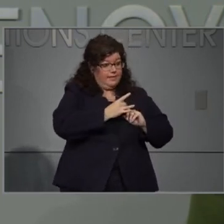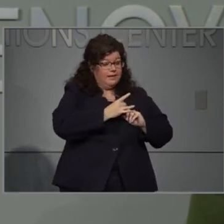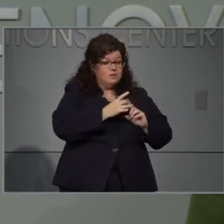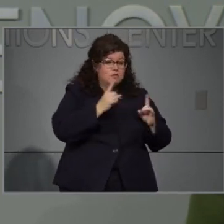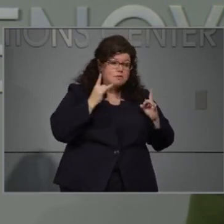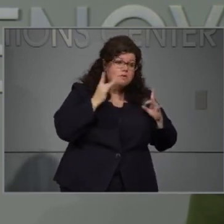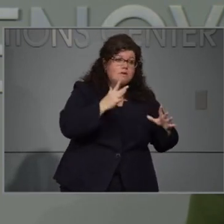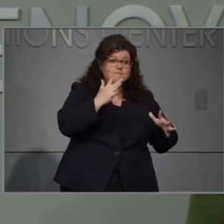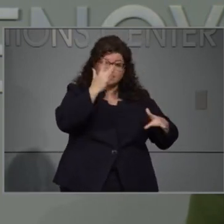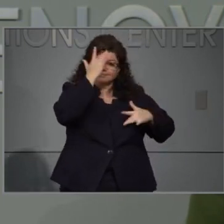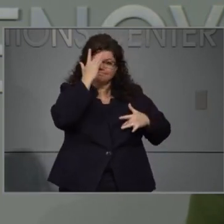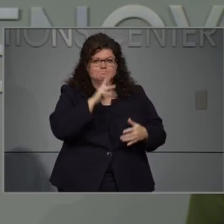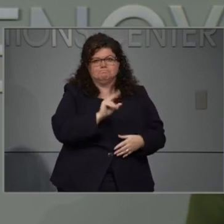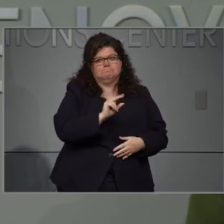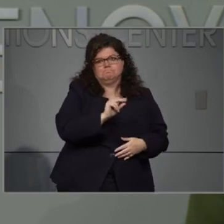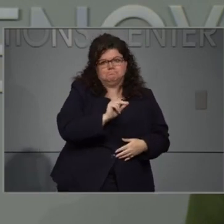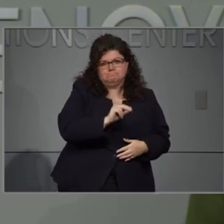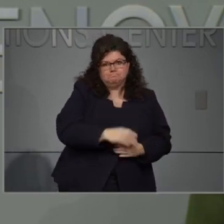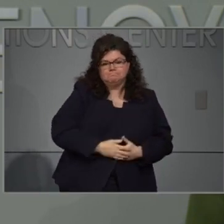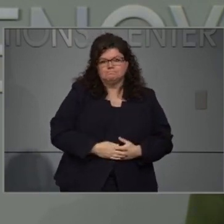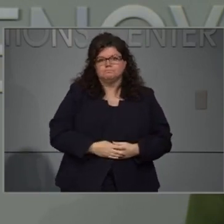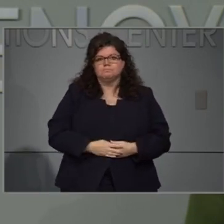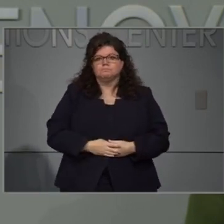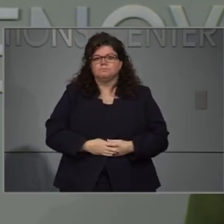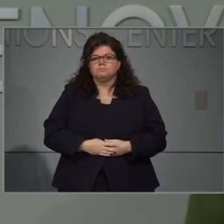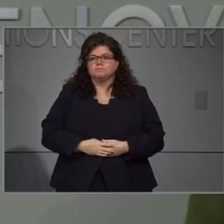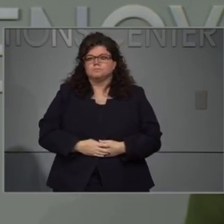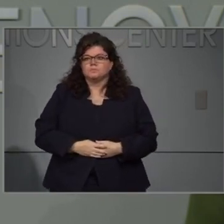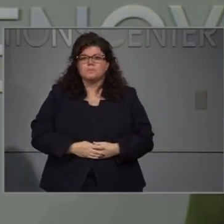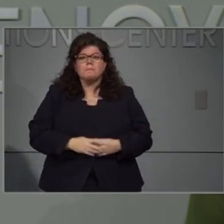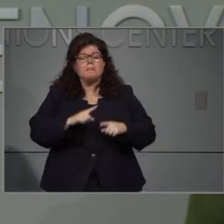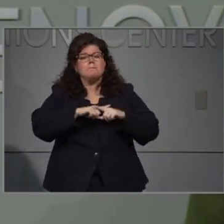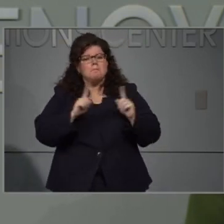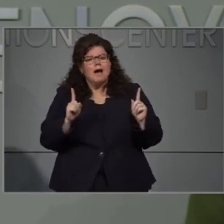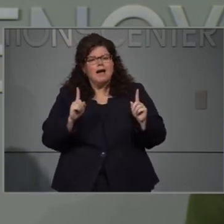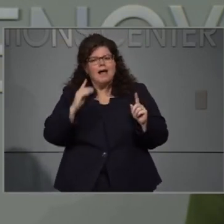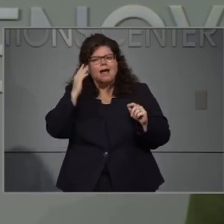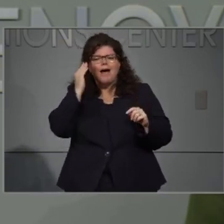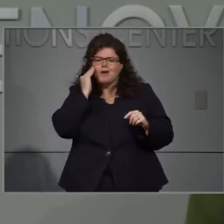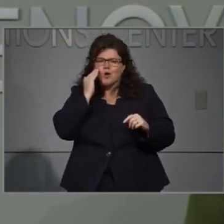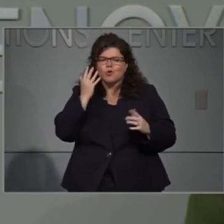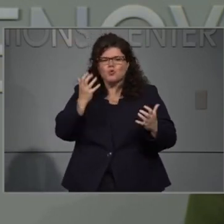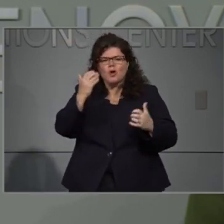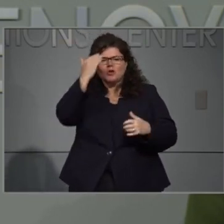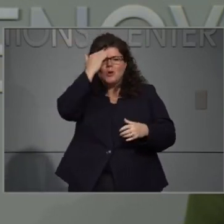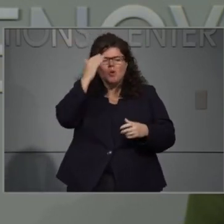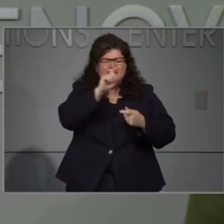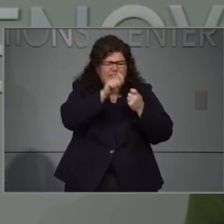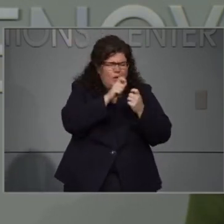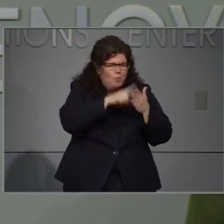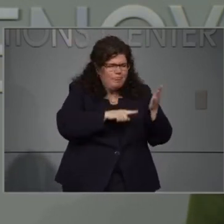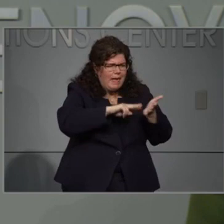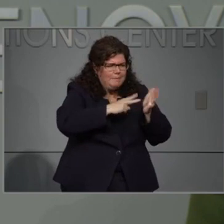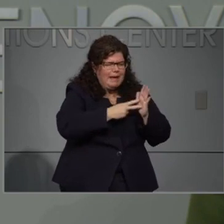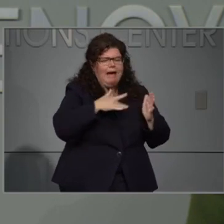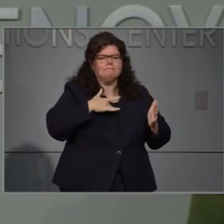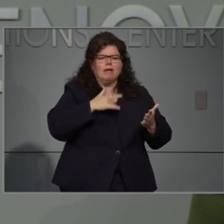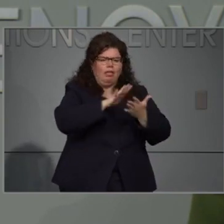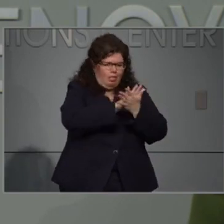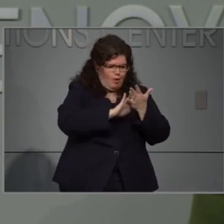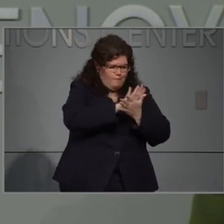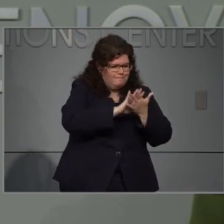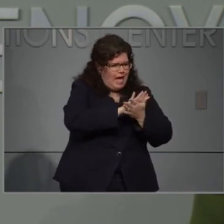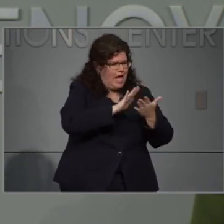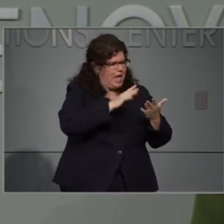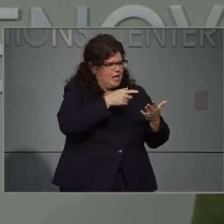others. And I think your question was, help me know how much less and how much less likely are they, and I don't know that, so